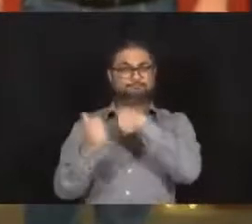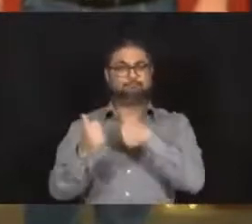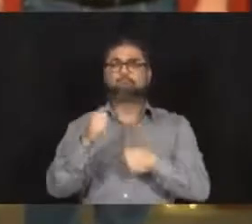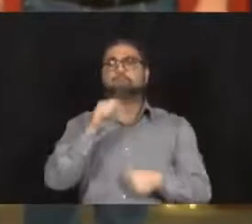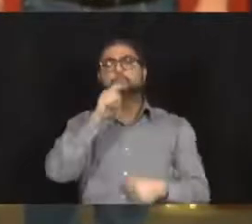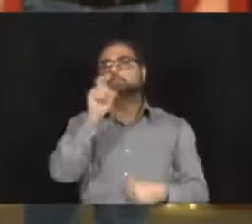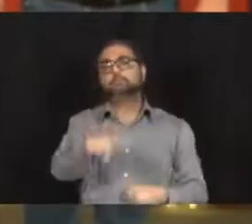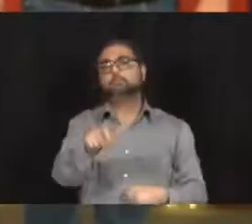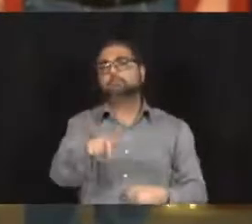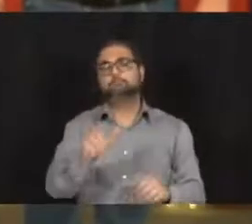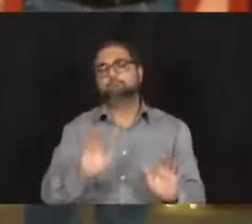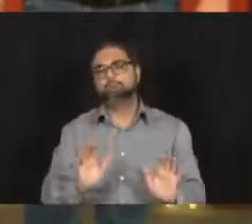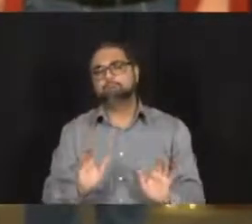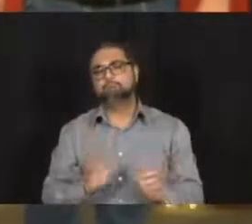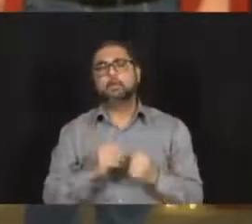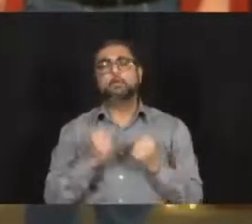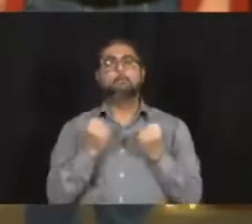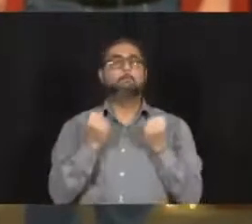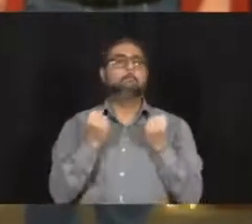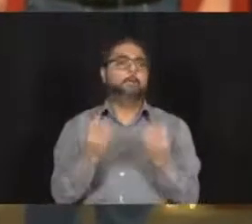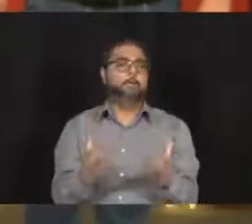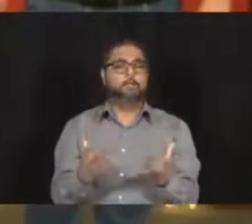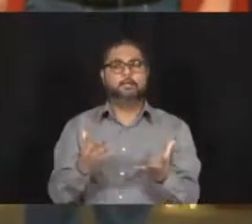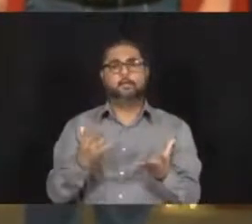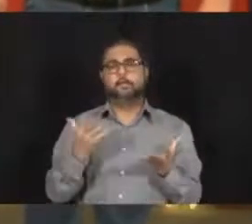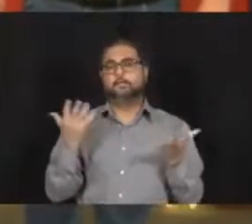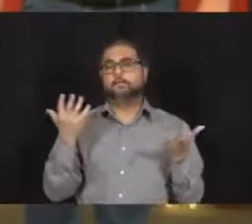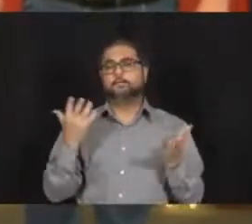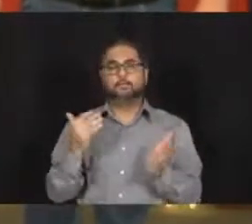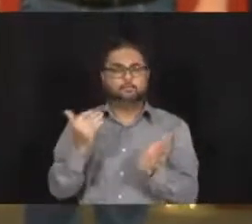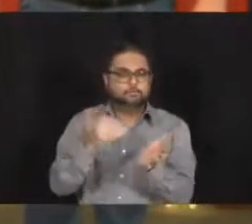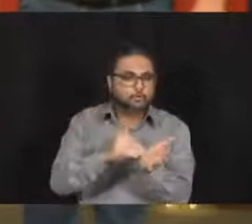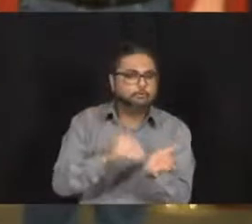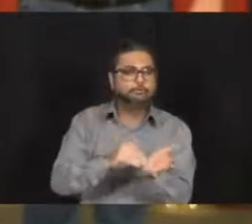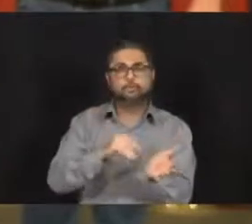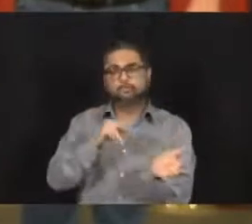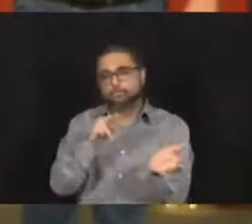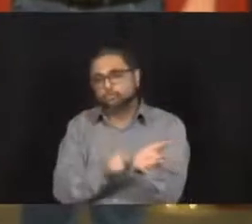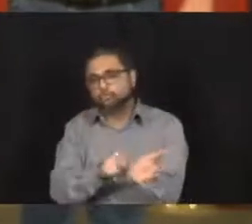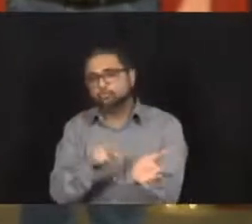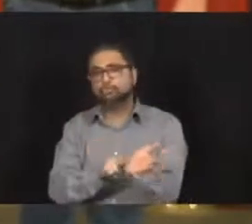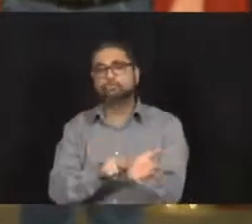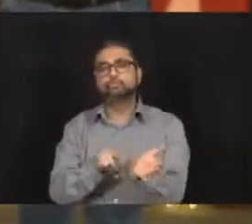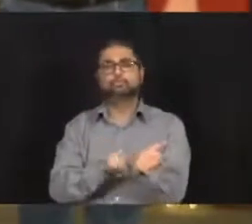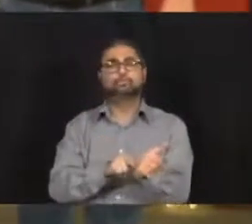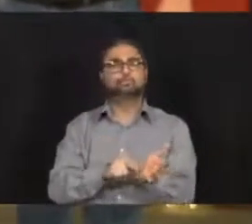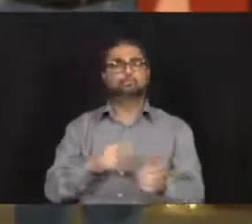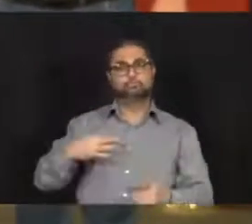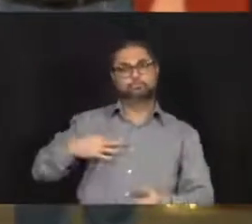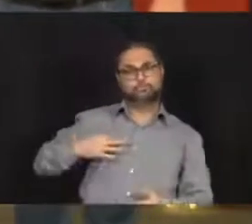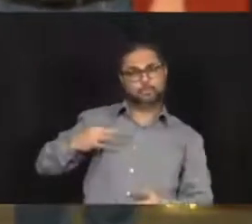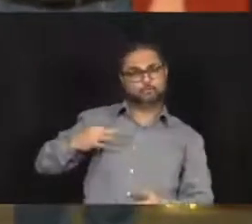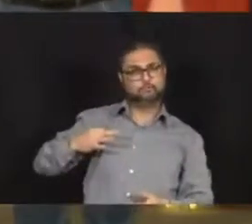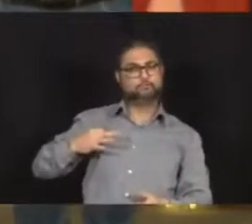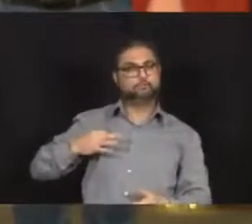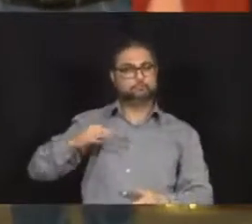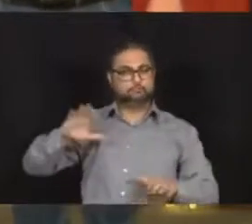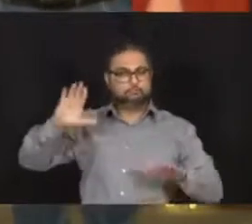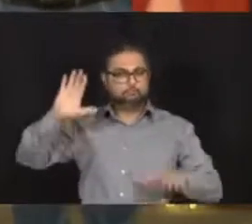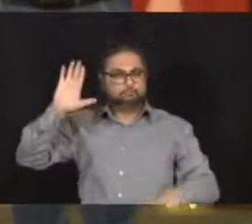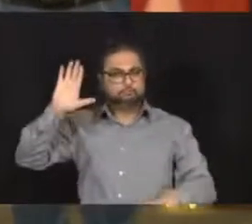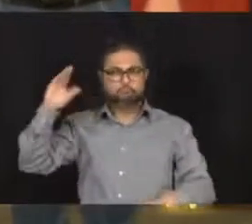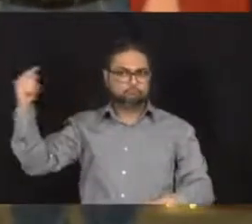medical professionals who have come forward that are willing to help out in these situations. Many retired nurses who are